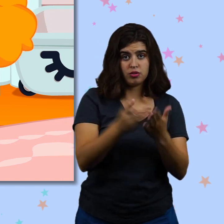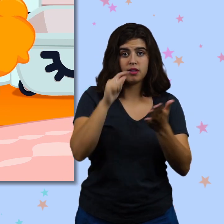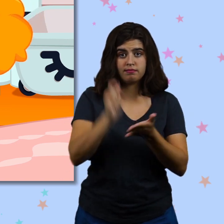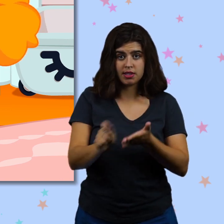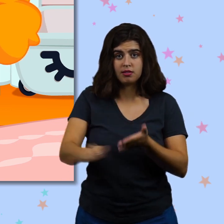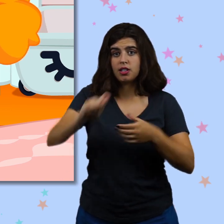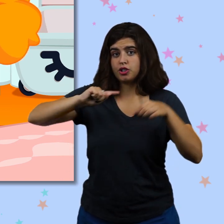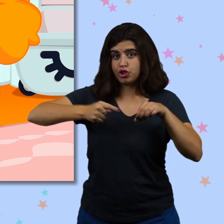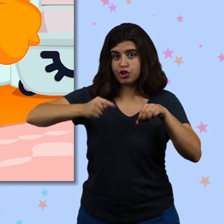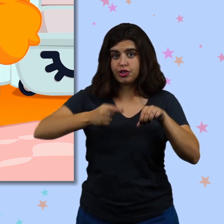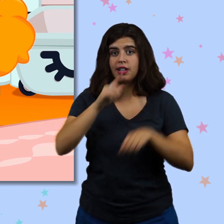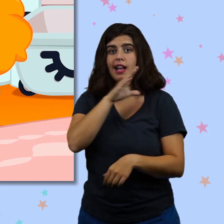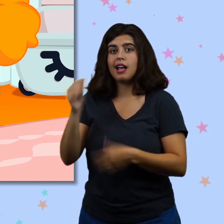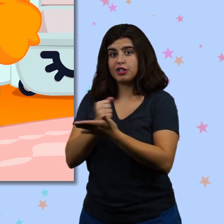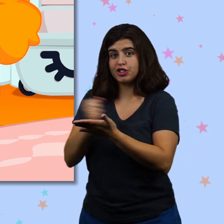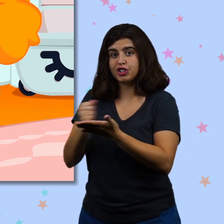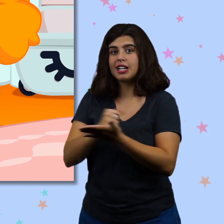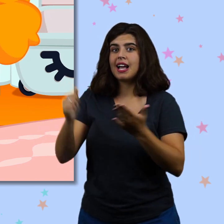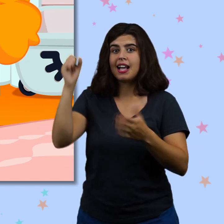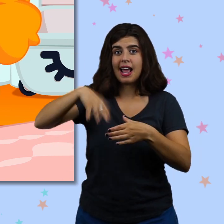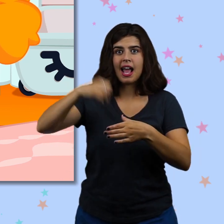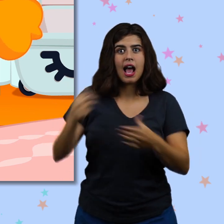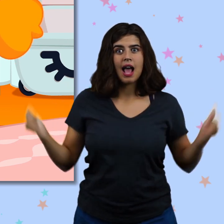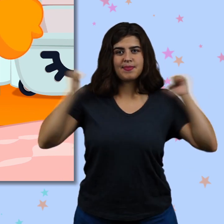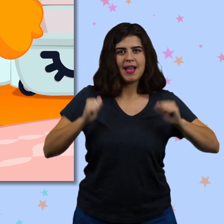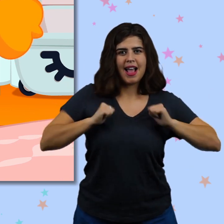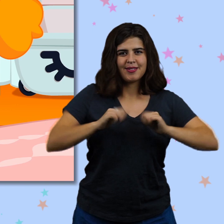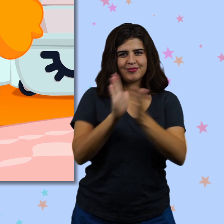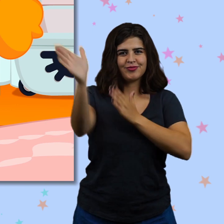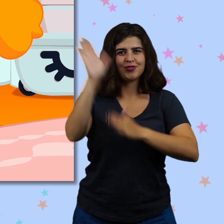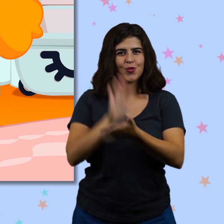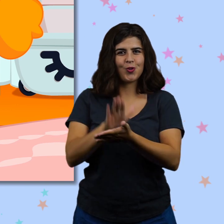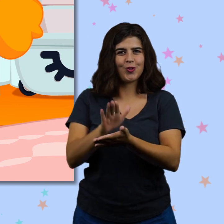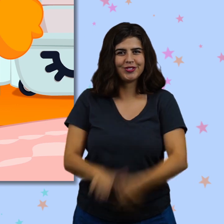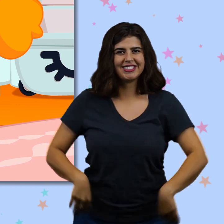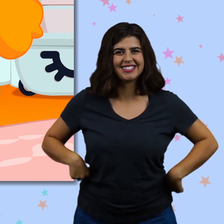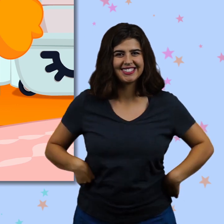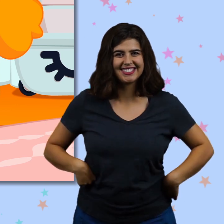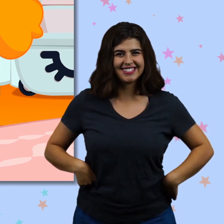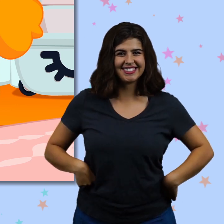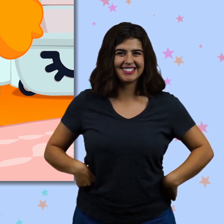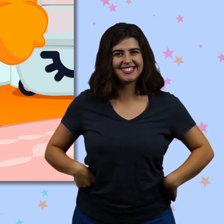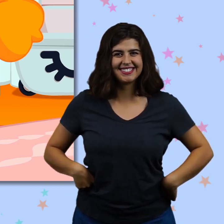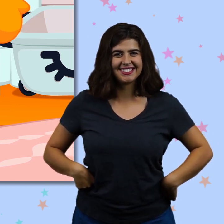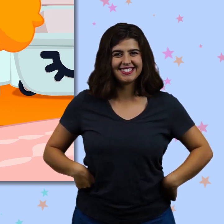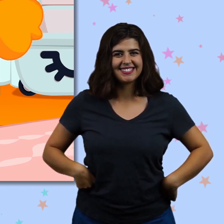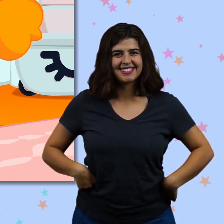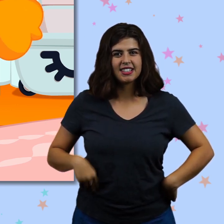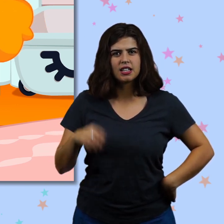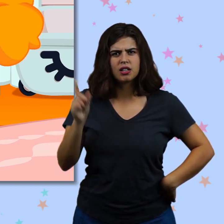the notebook, pencil, pencil sharpener, and eraser in the backpack. We're ready to go to school.